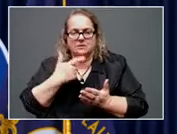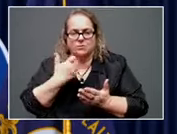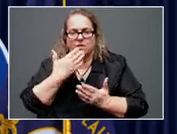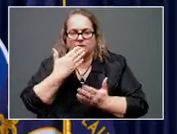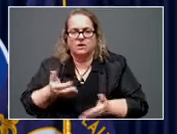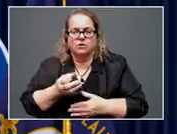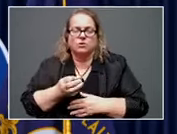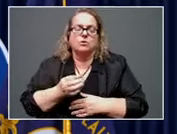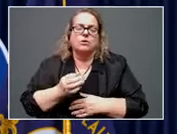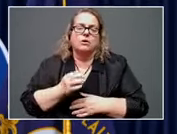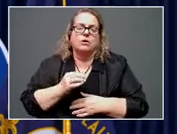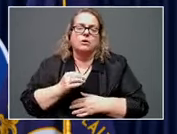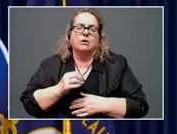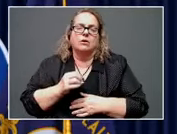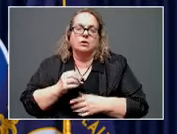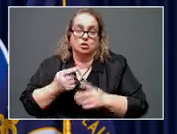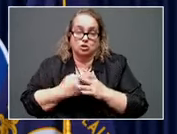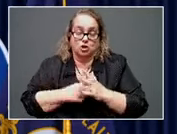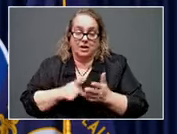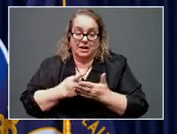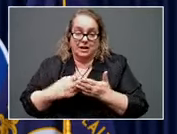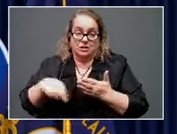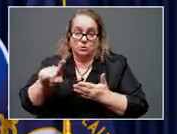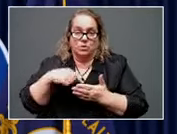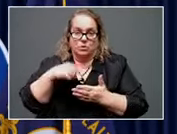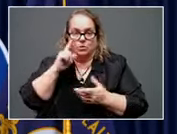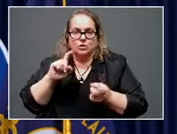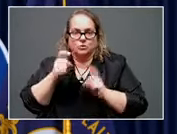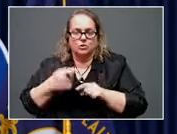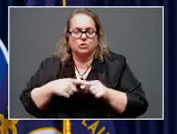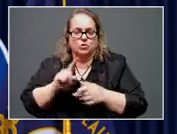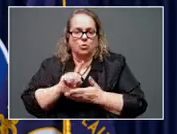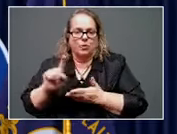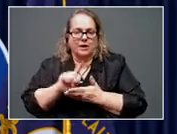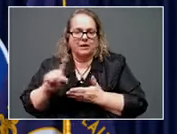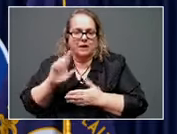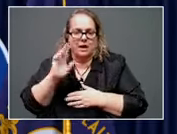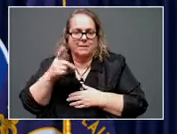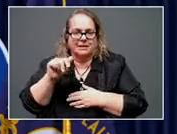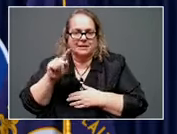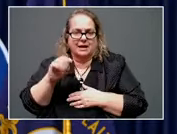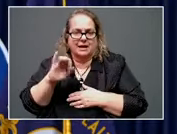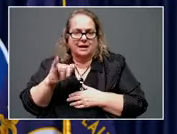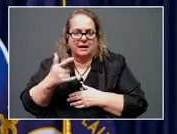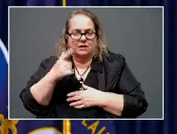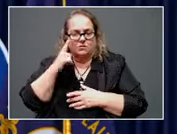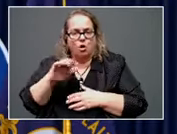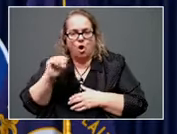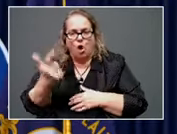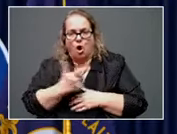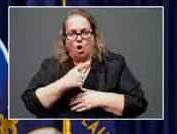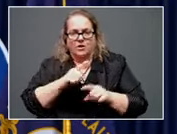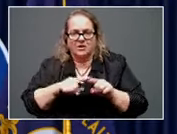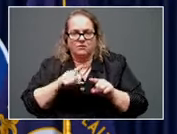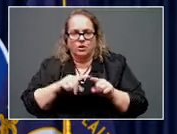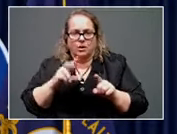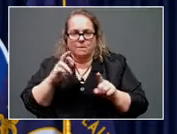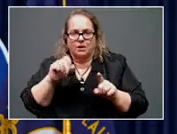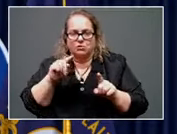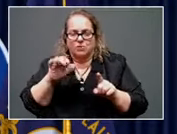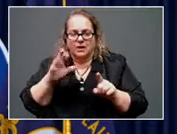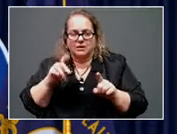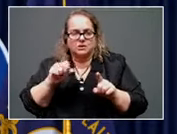remarks. Starting next week, we're going to switch to a weekly updating cadence for all these major metrics. And so there won't be daily